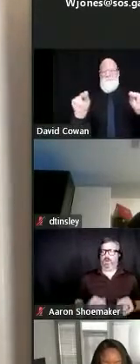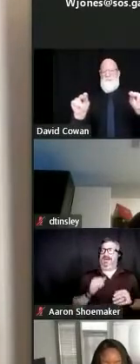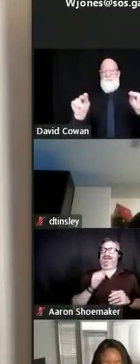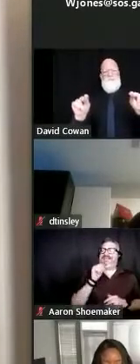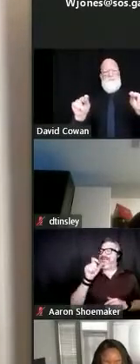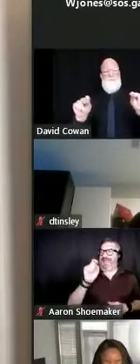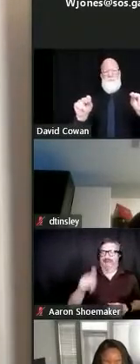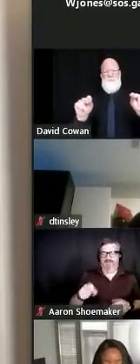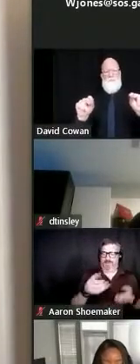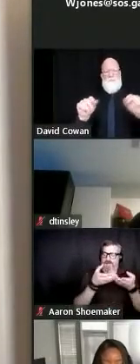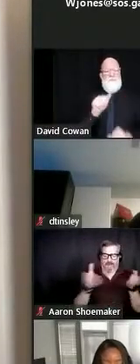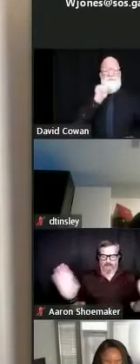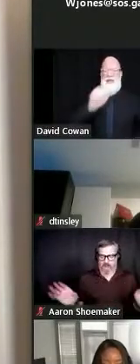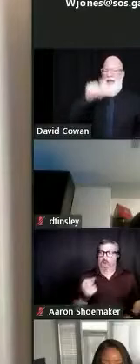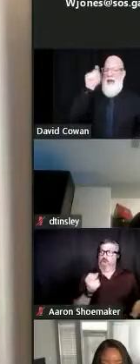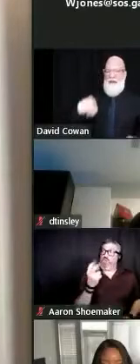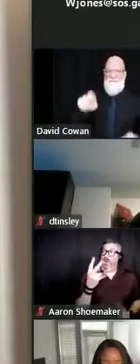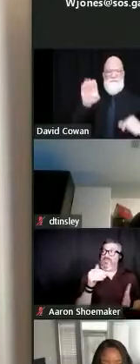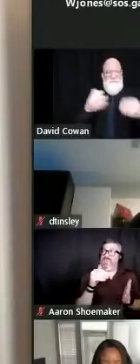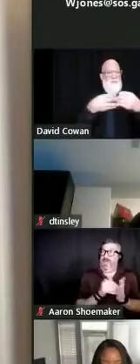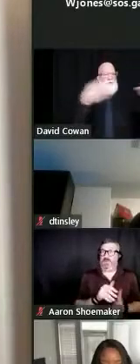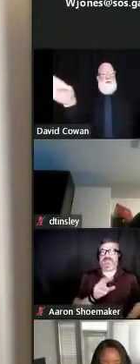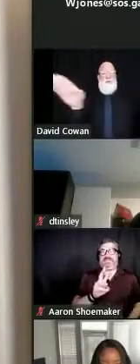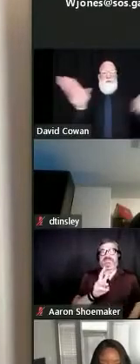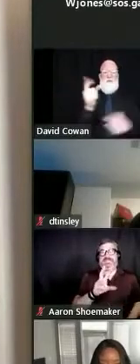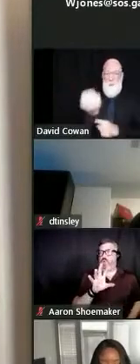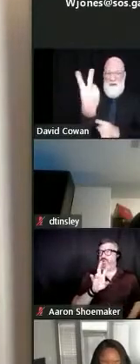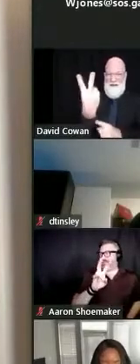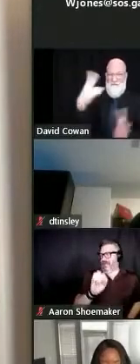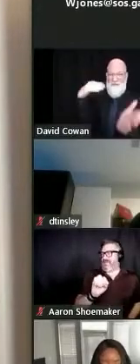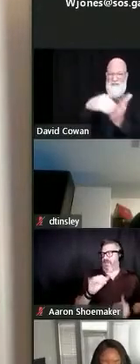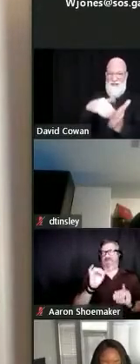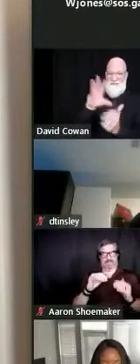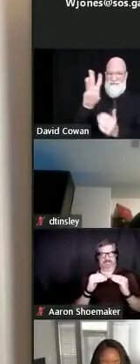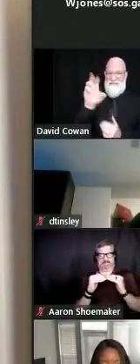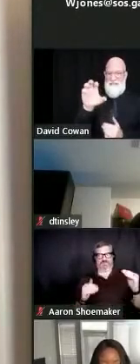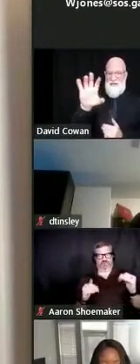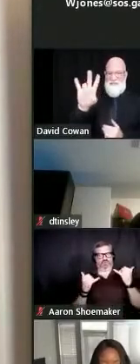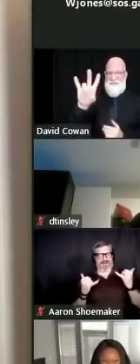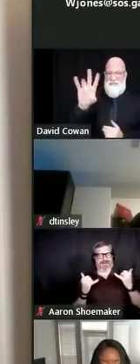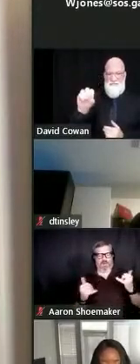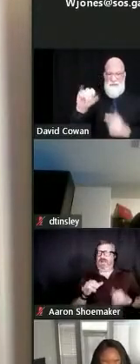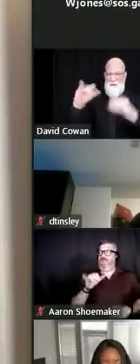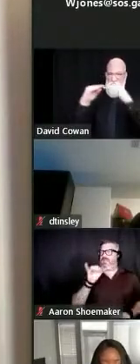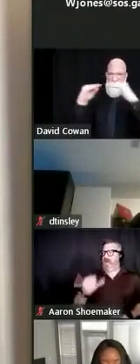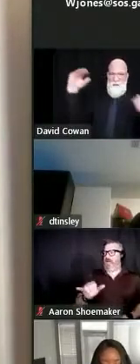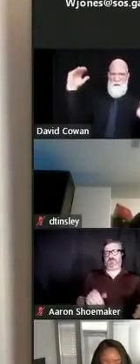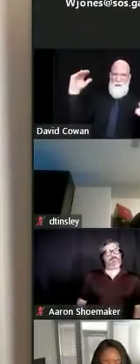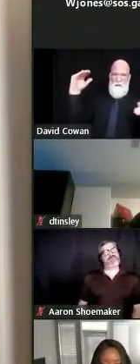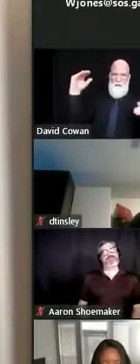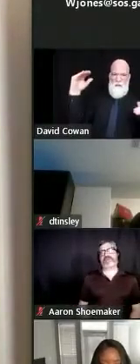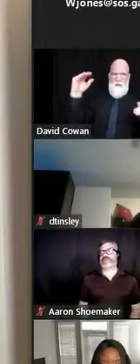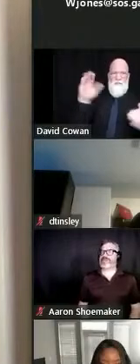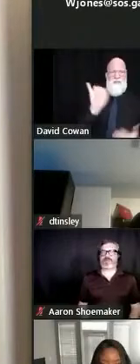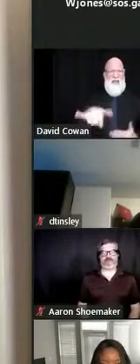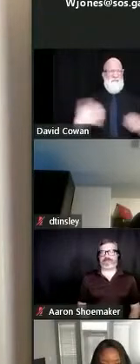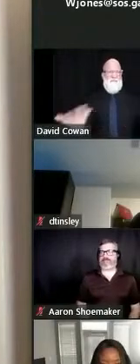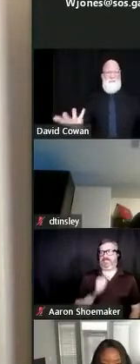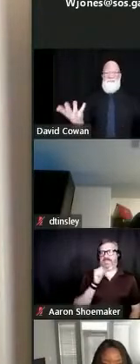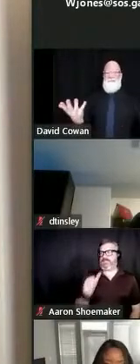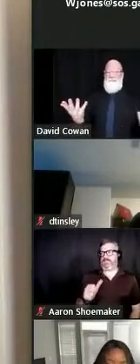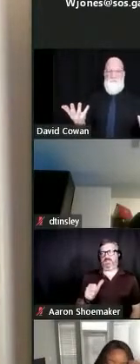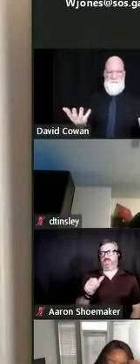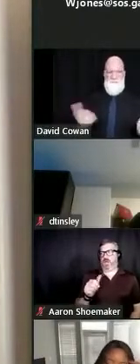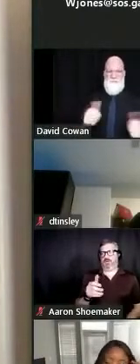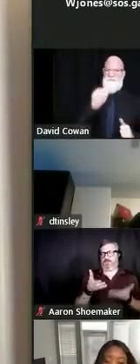although 12,670 which I believe where we are now is going to be a heavy lift to have that many votes flipped over and the